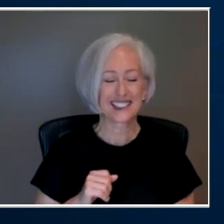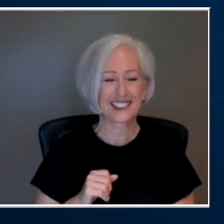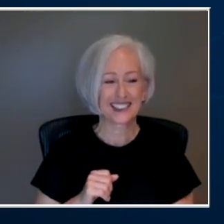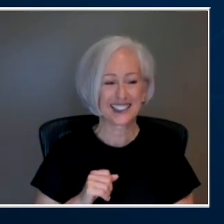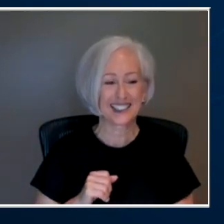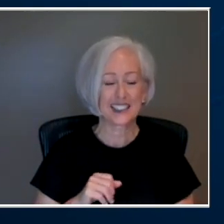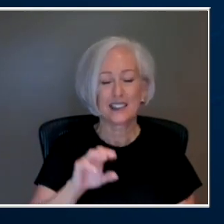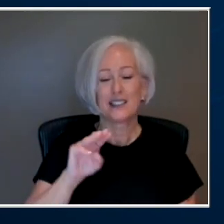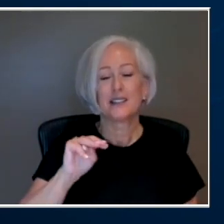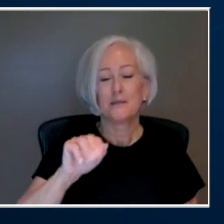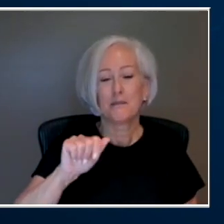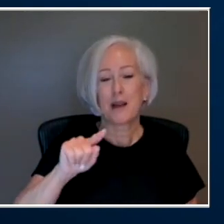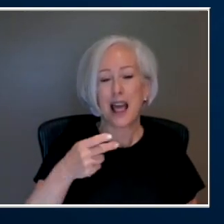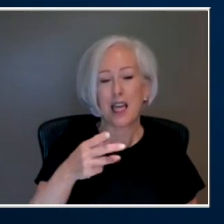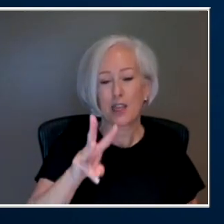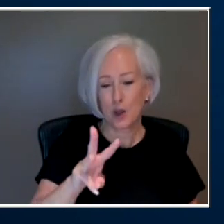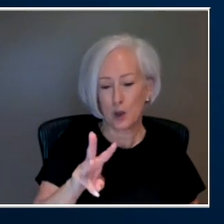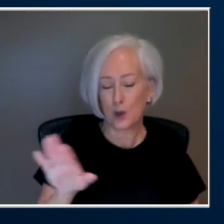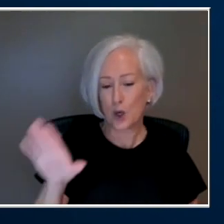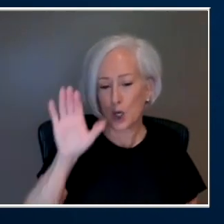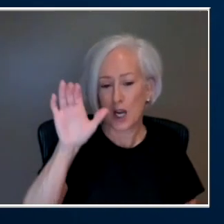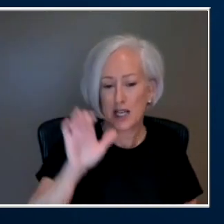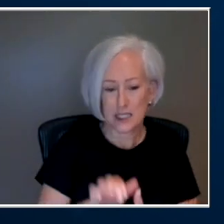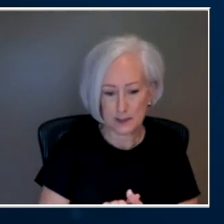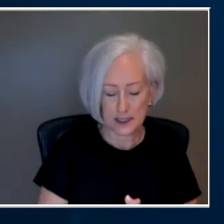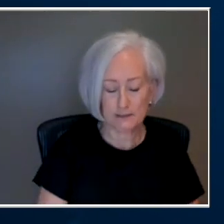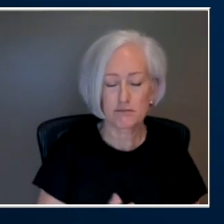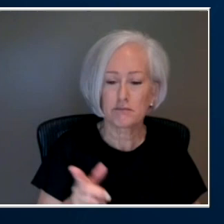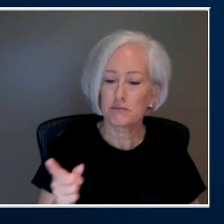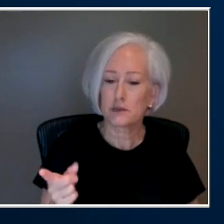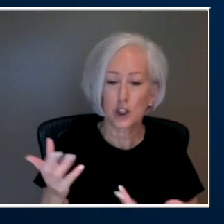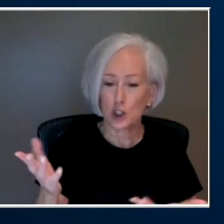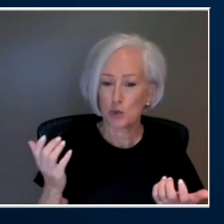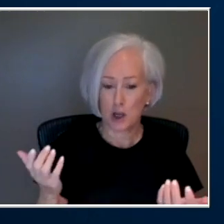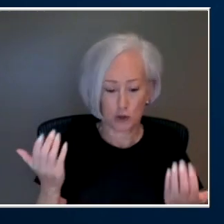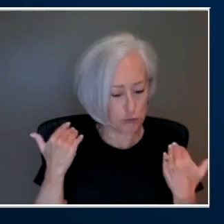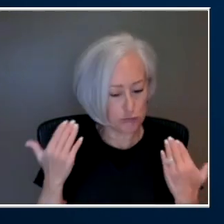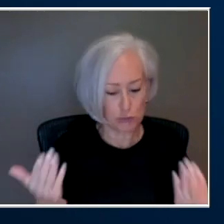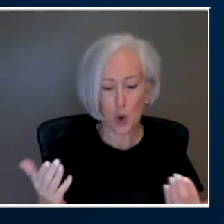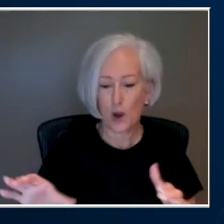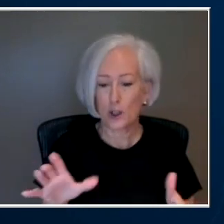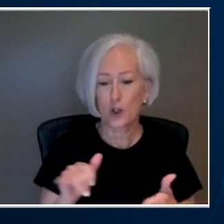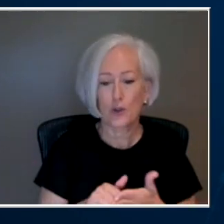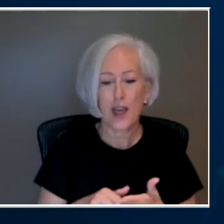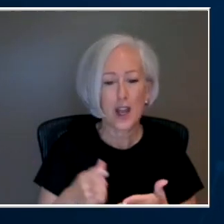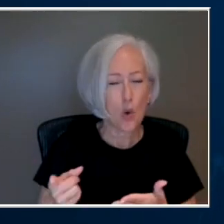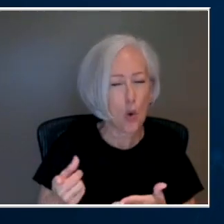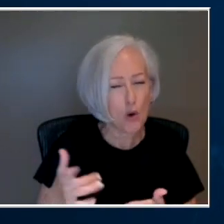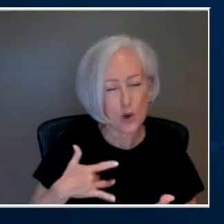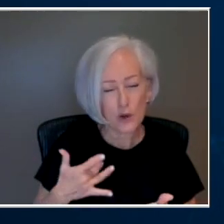Matthew, as her husband, did you just go ahead and want her to do it, or did you have any apprehension?